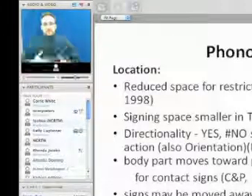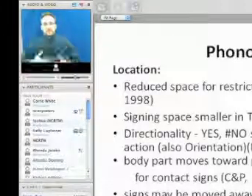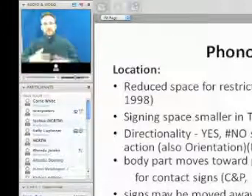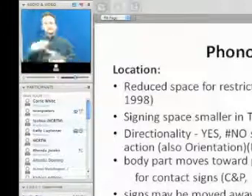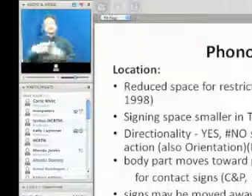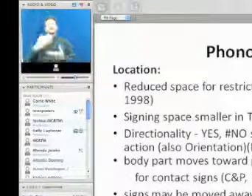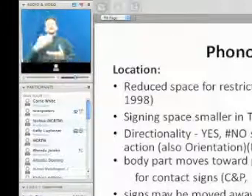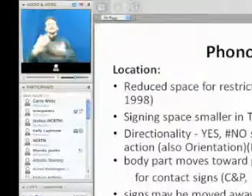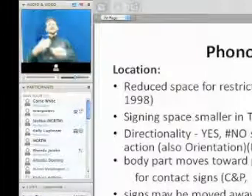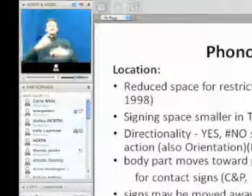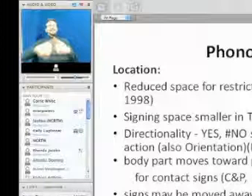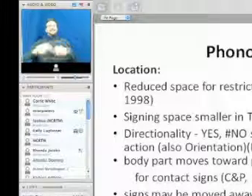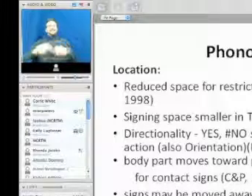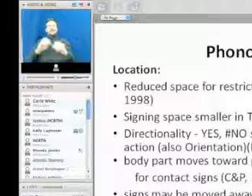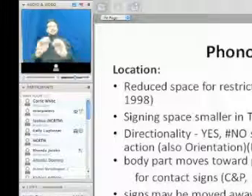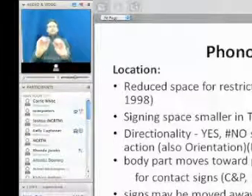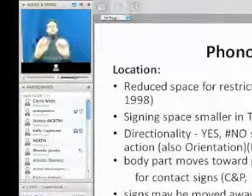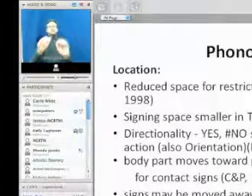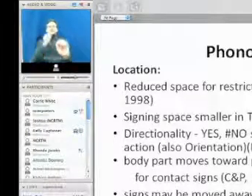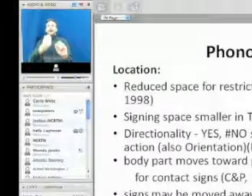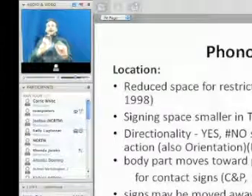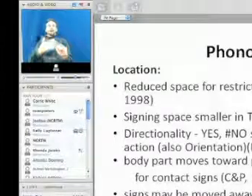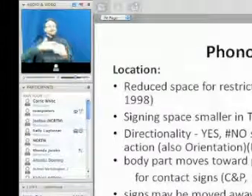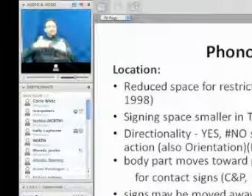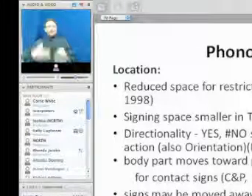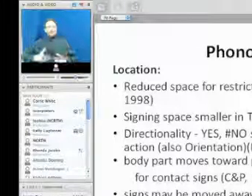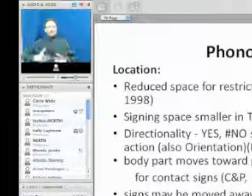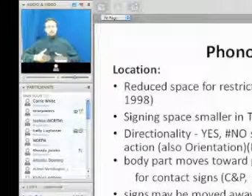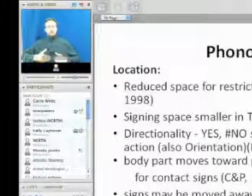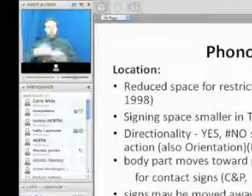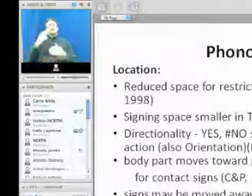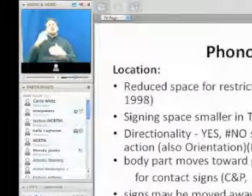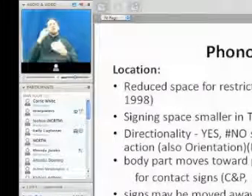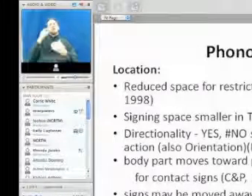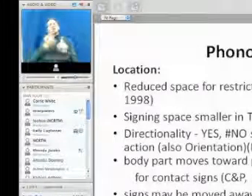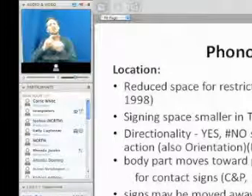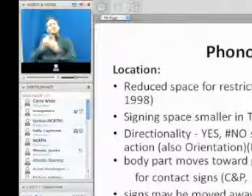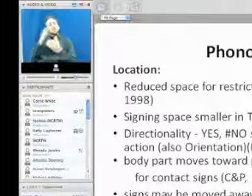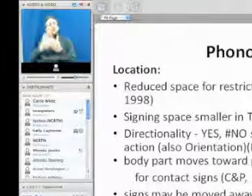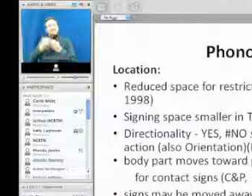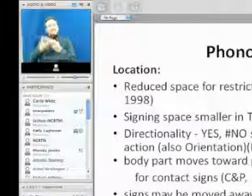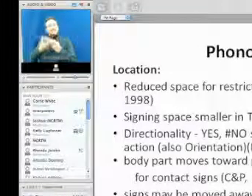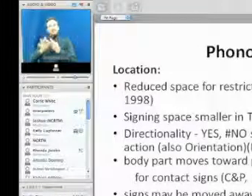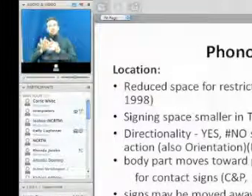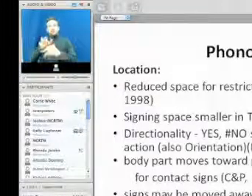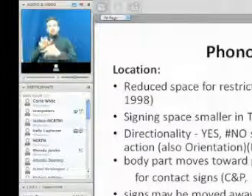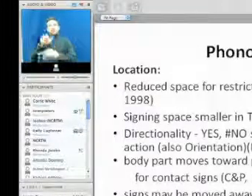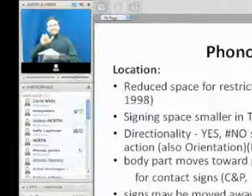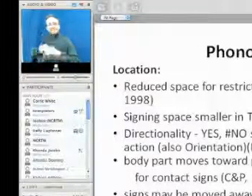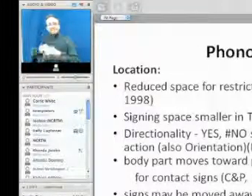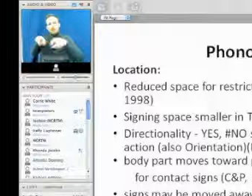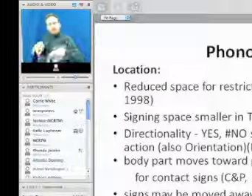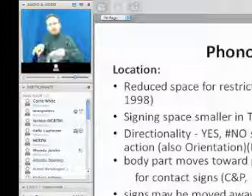Christy's saying also how the interpreter was sitting. I also wondered how to prevent back problems when interpreting in that setting.